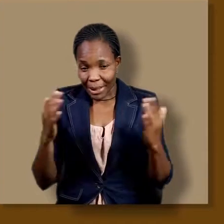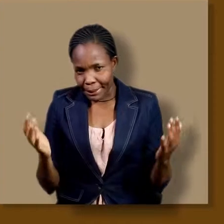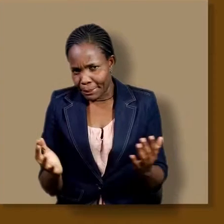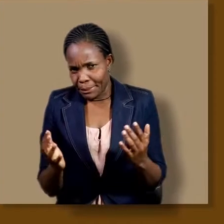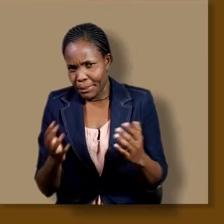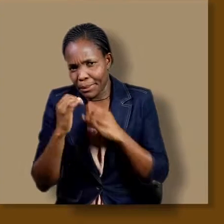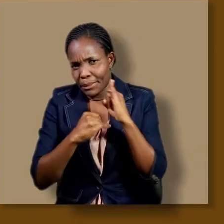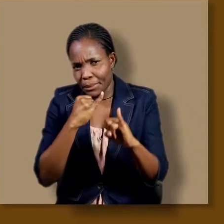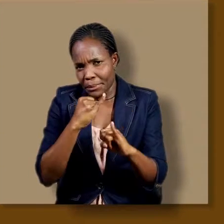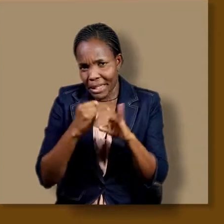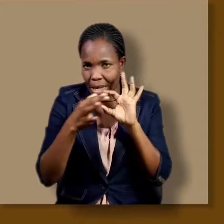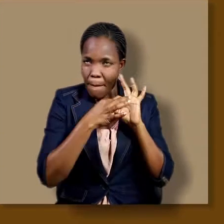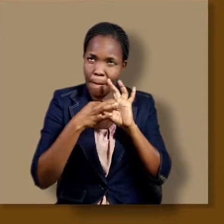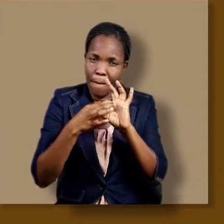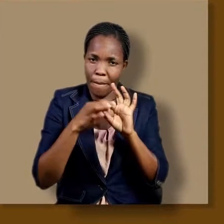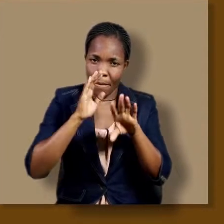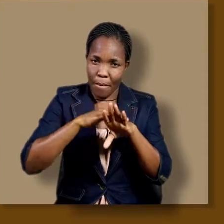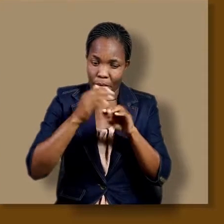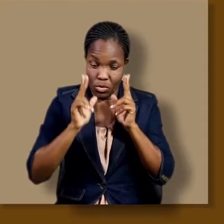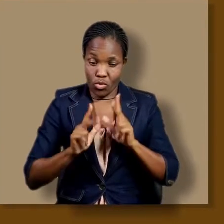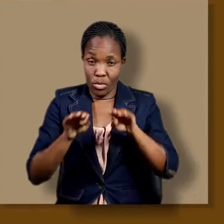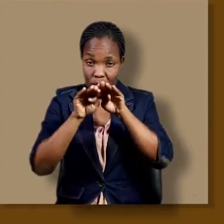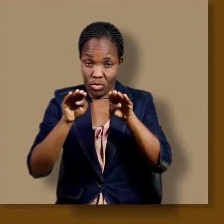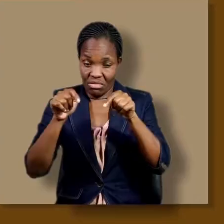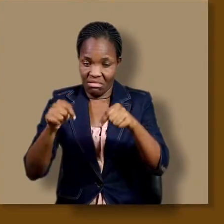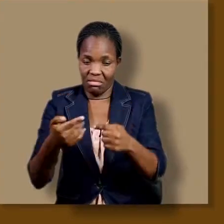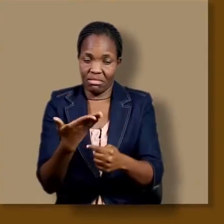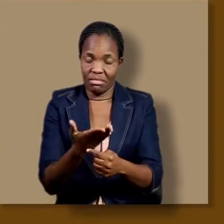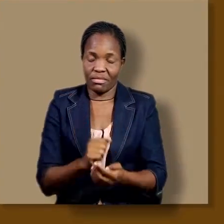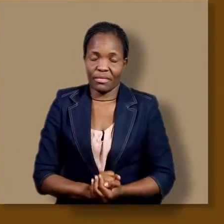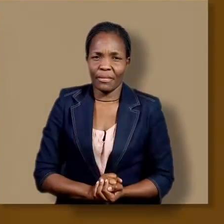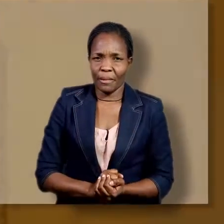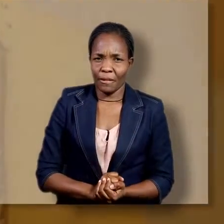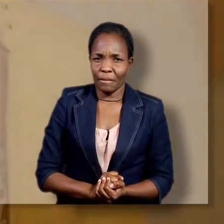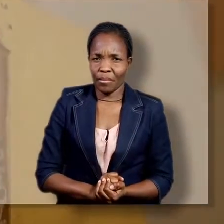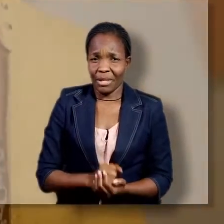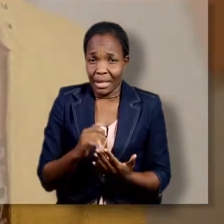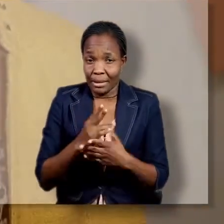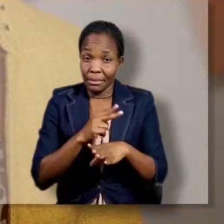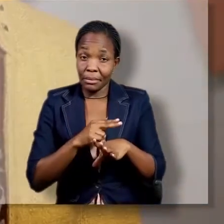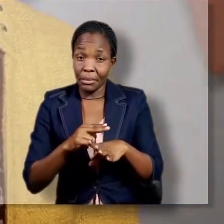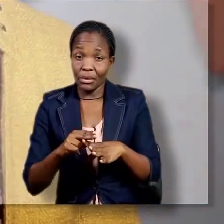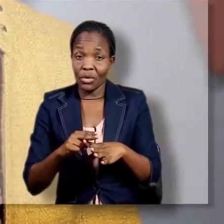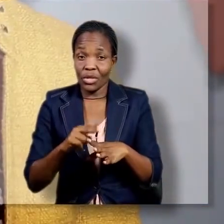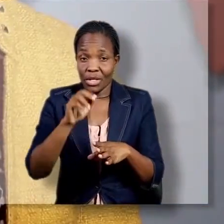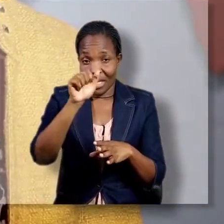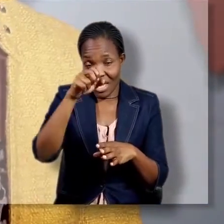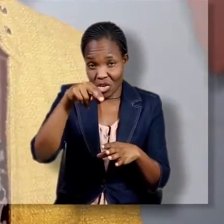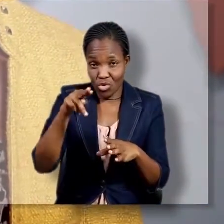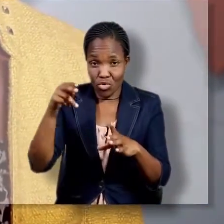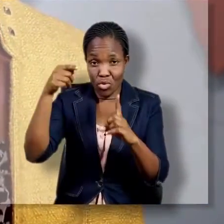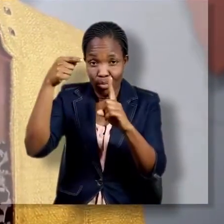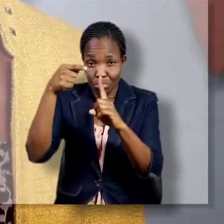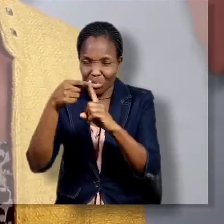encouraging international cooperation such as human rights issues. In some ways, though, the AU's objectives